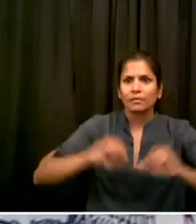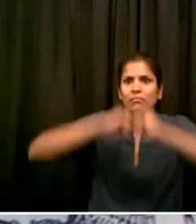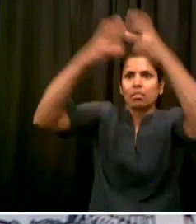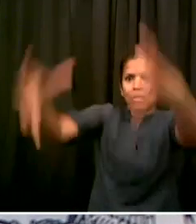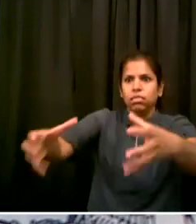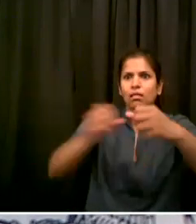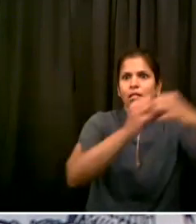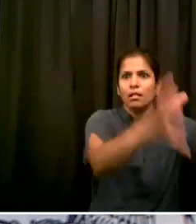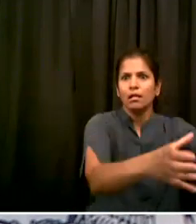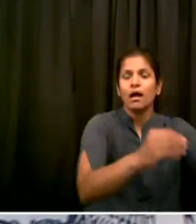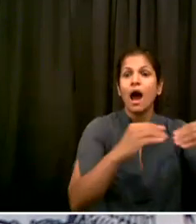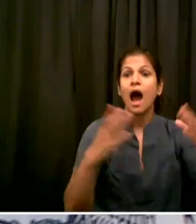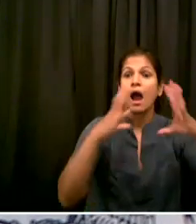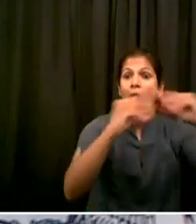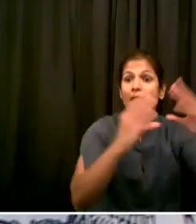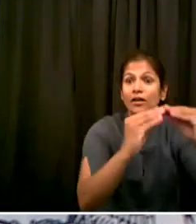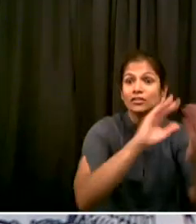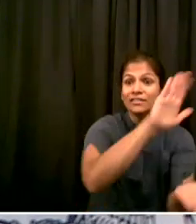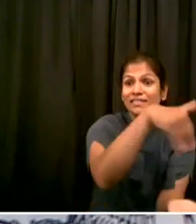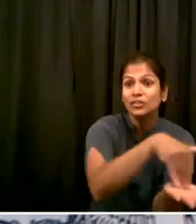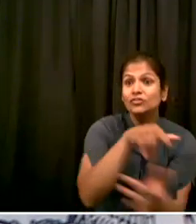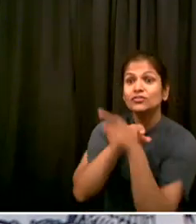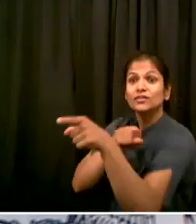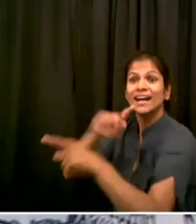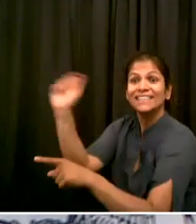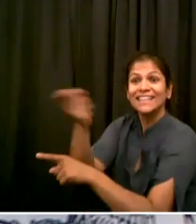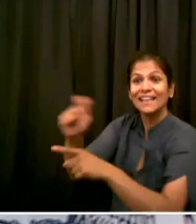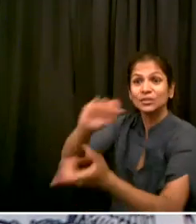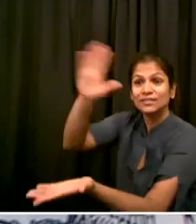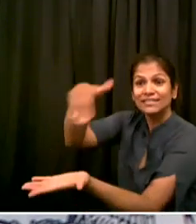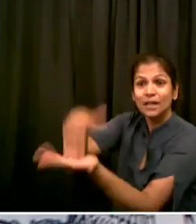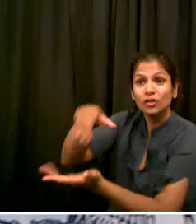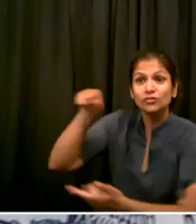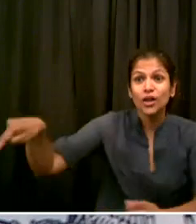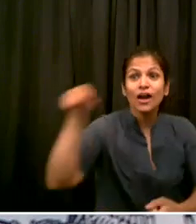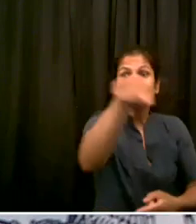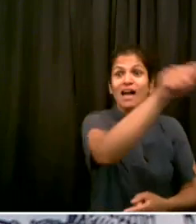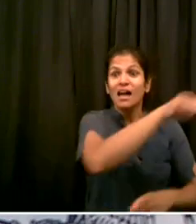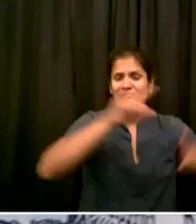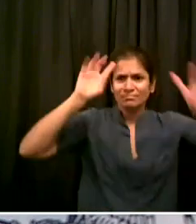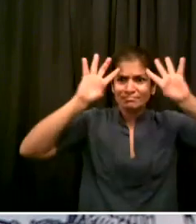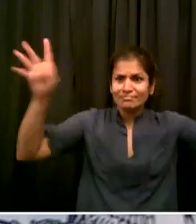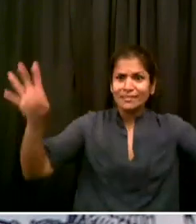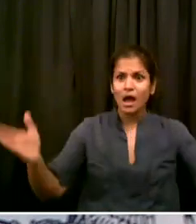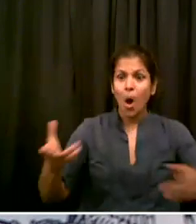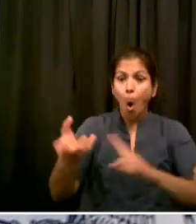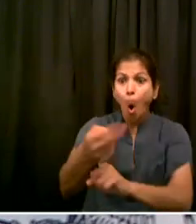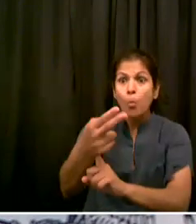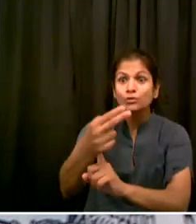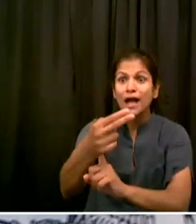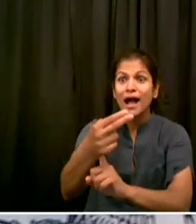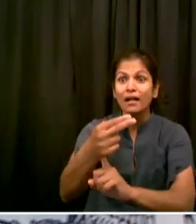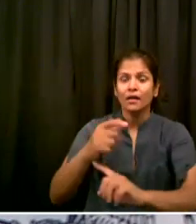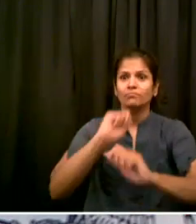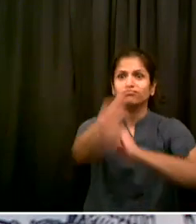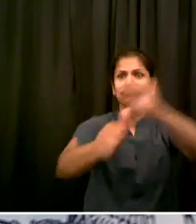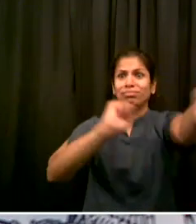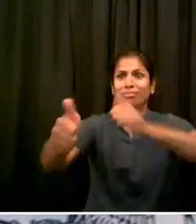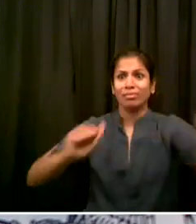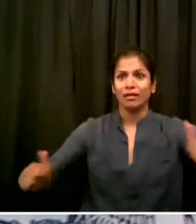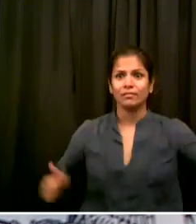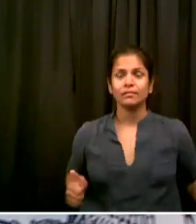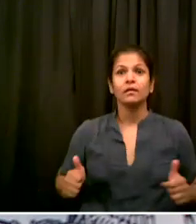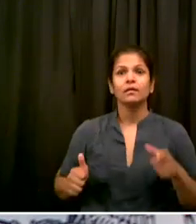in April. So that was the toughest time, even tougher than when we had, more and more crises on top